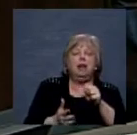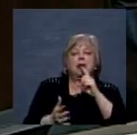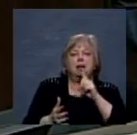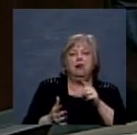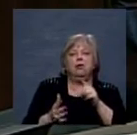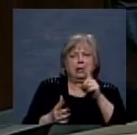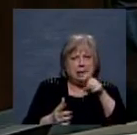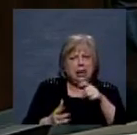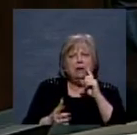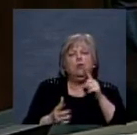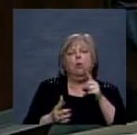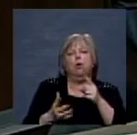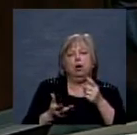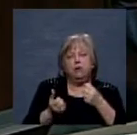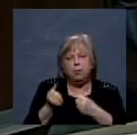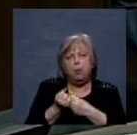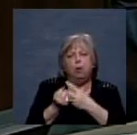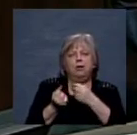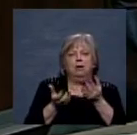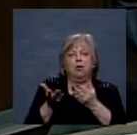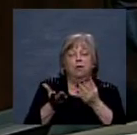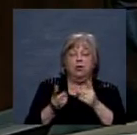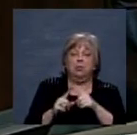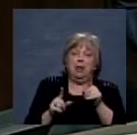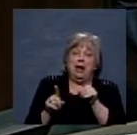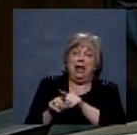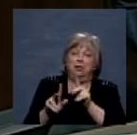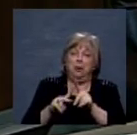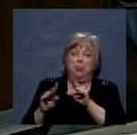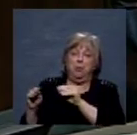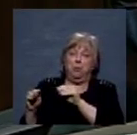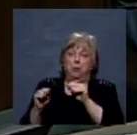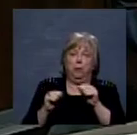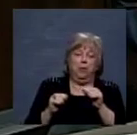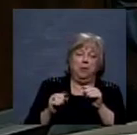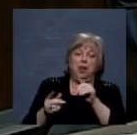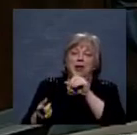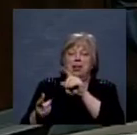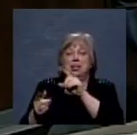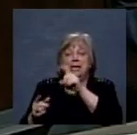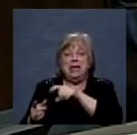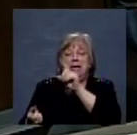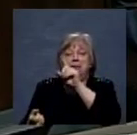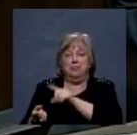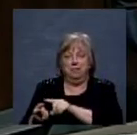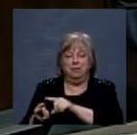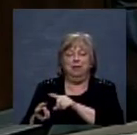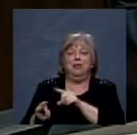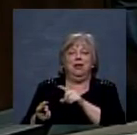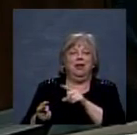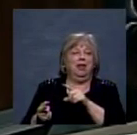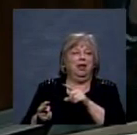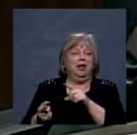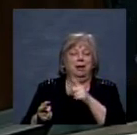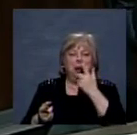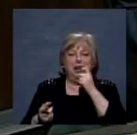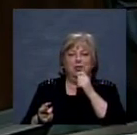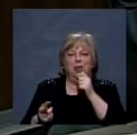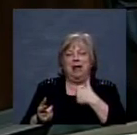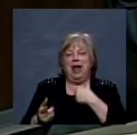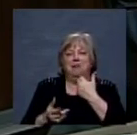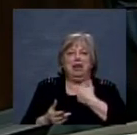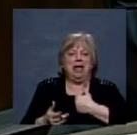and services. But as you had these population shifts, there became less a need to have gang intervention prevention programs because we didn't have the gang members